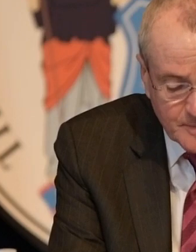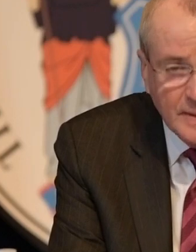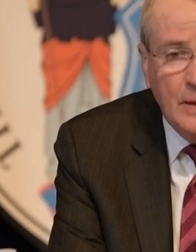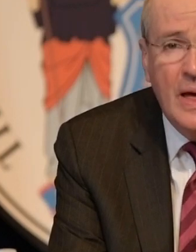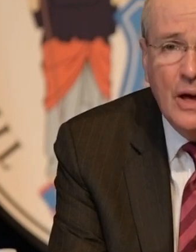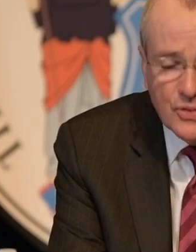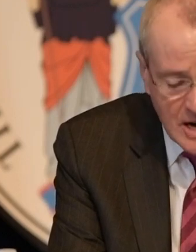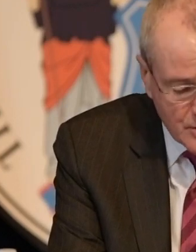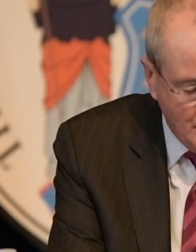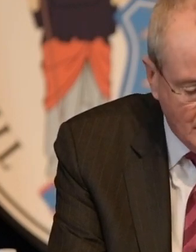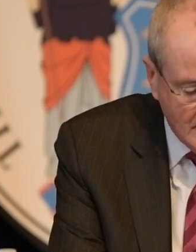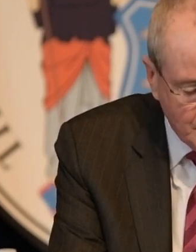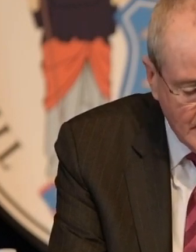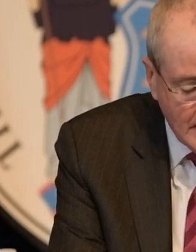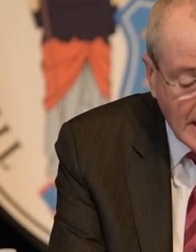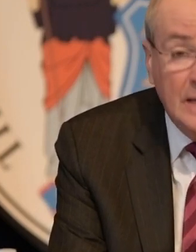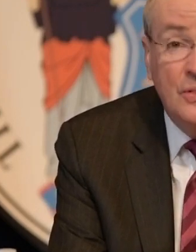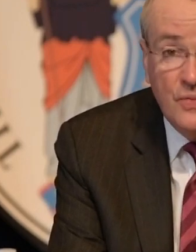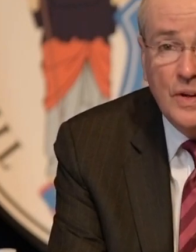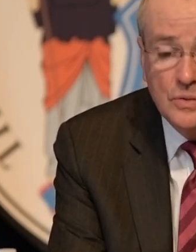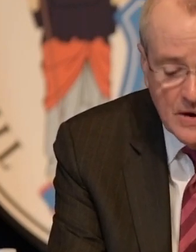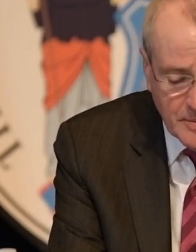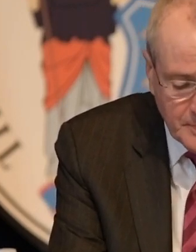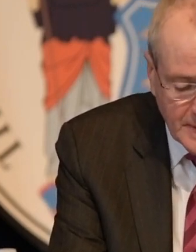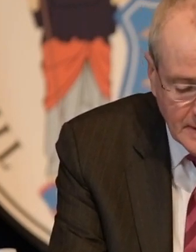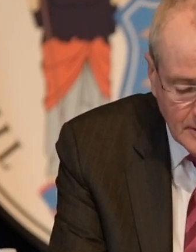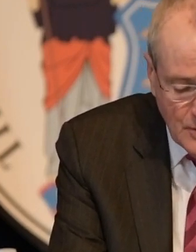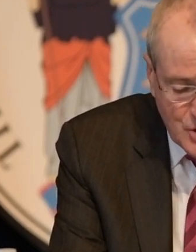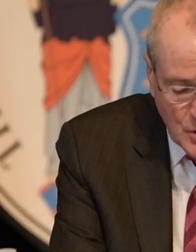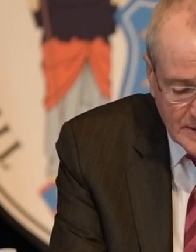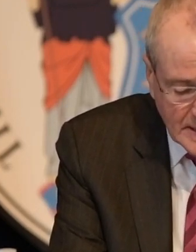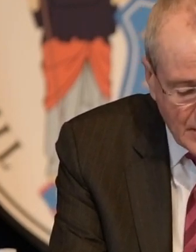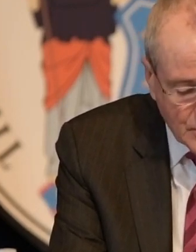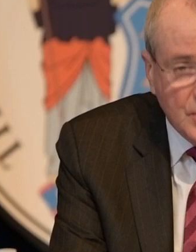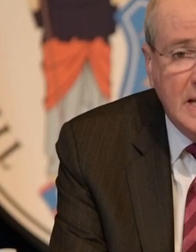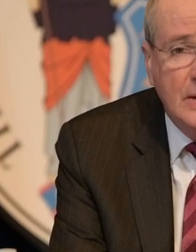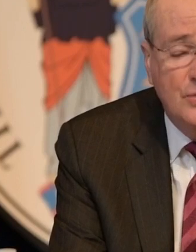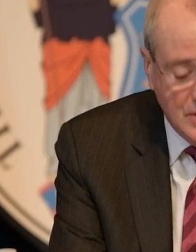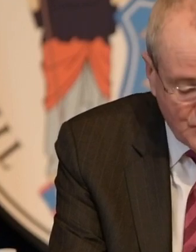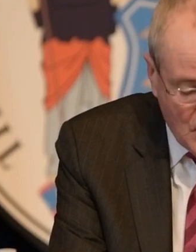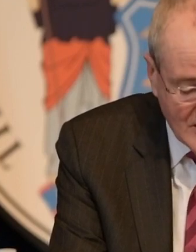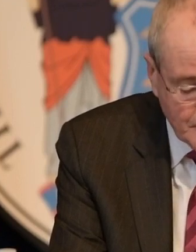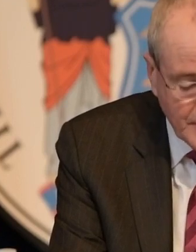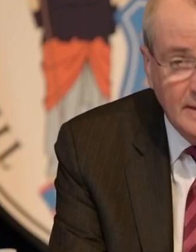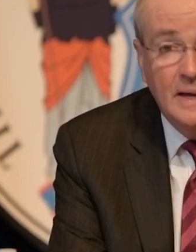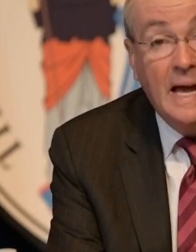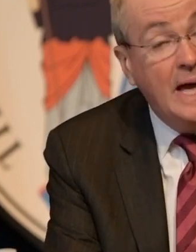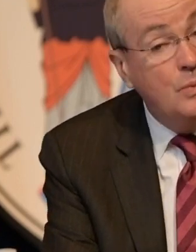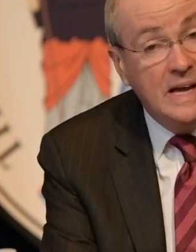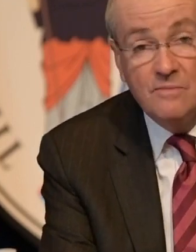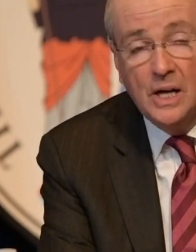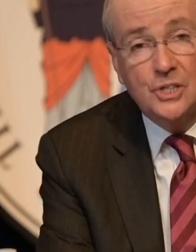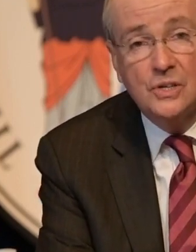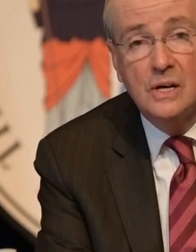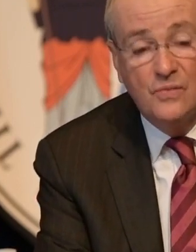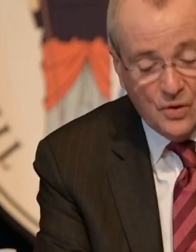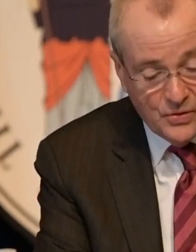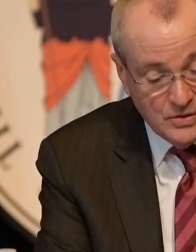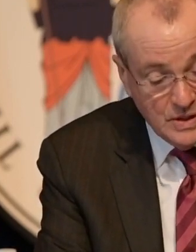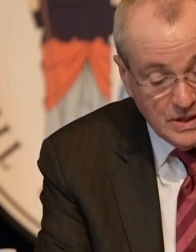administration, in the healthcare community, and in the federal government who have joined together to get us this far. And we have